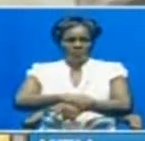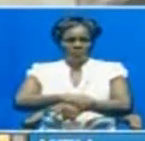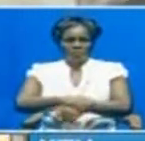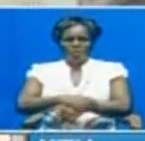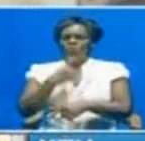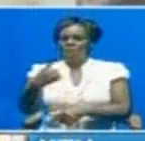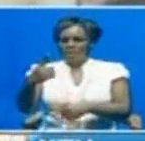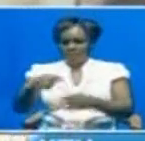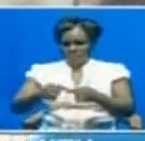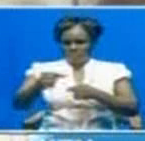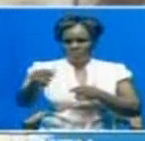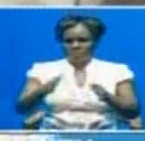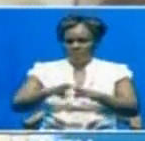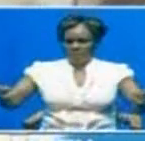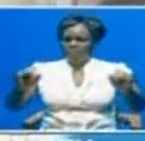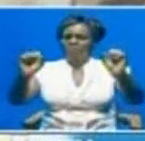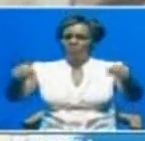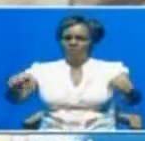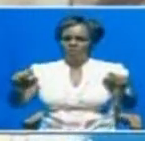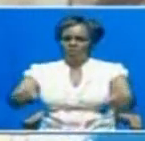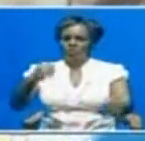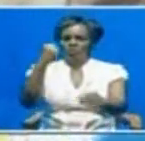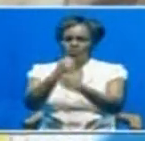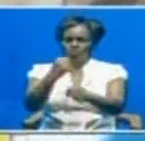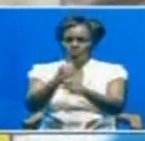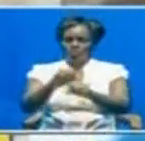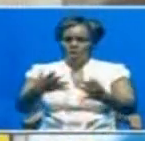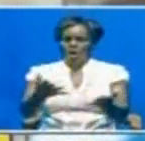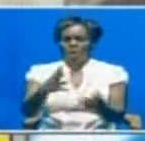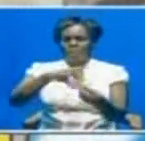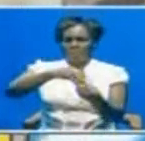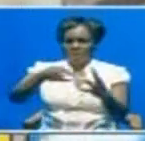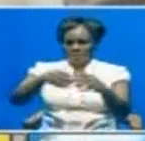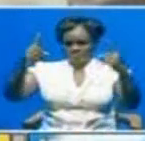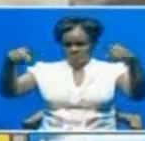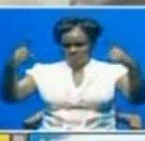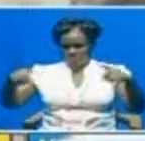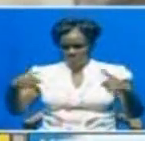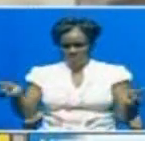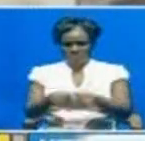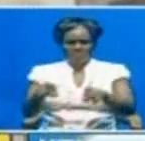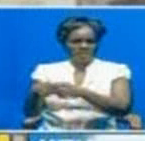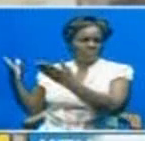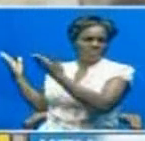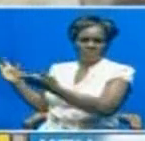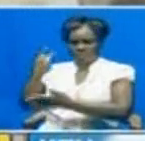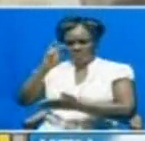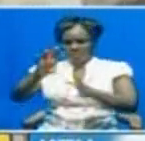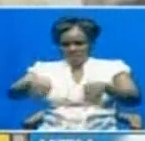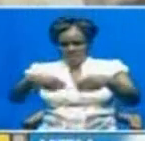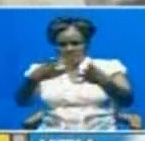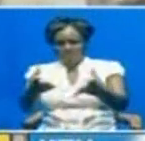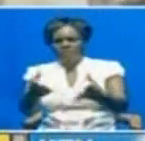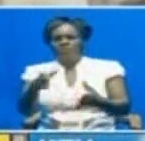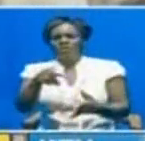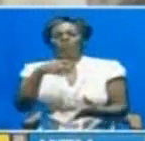eka 100, tunaweza fanya, tengeneza na kufaulu kama unaona hapa. Ukipewa chamba